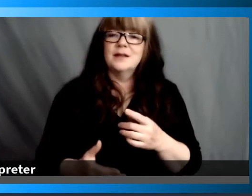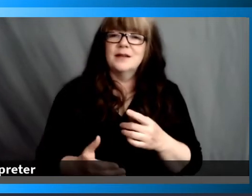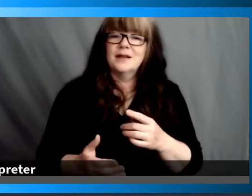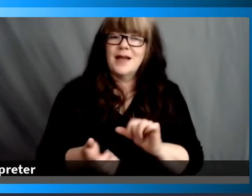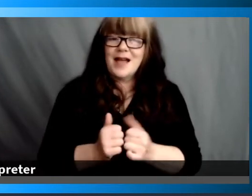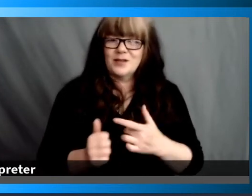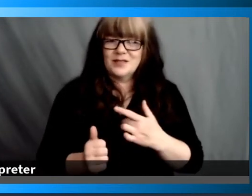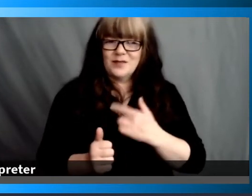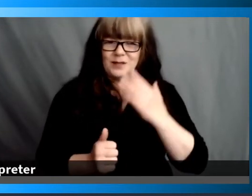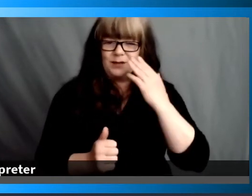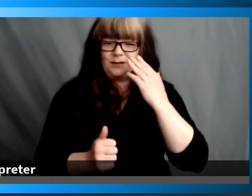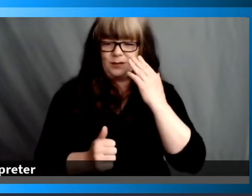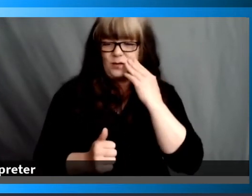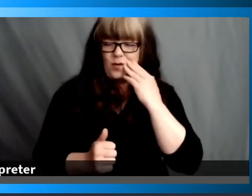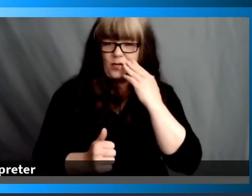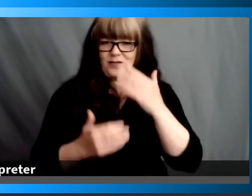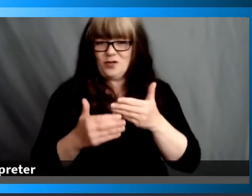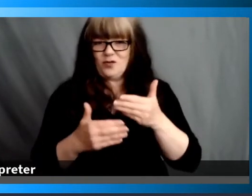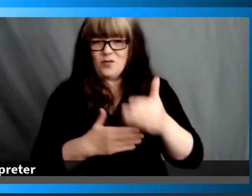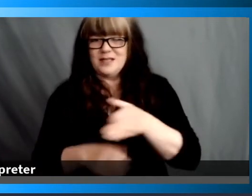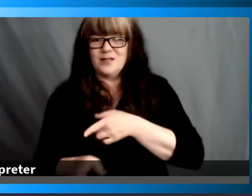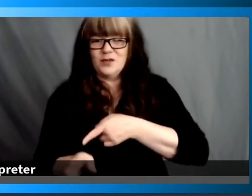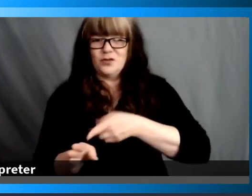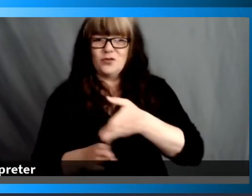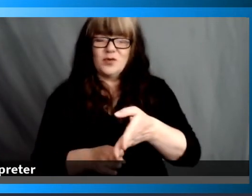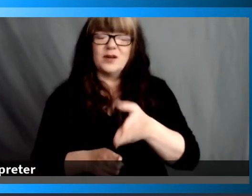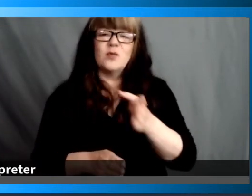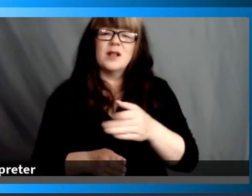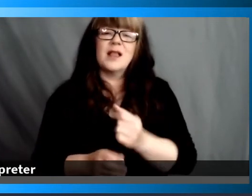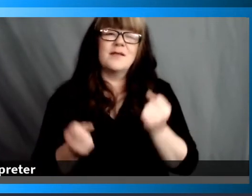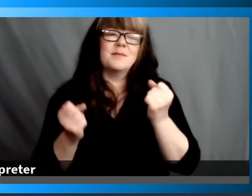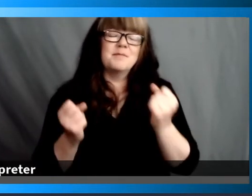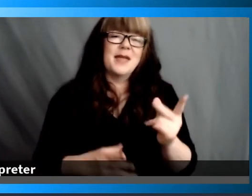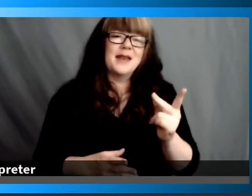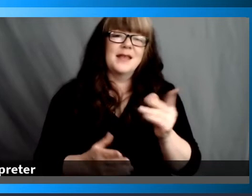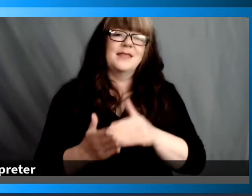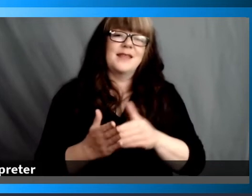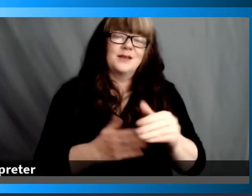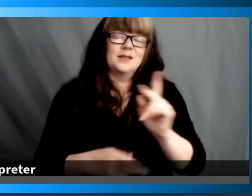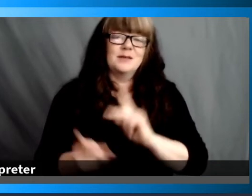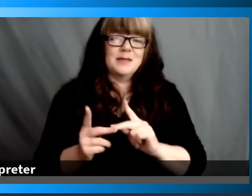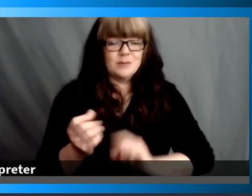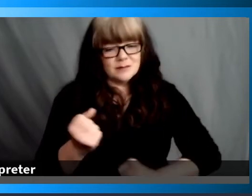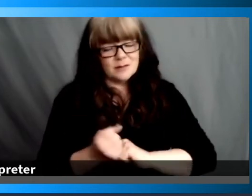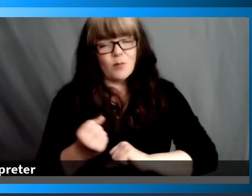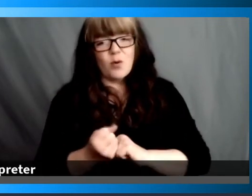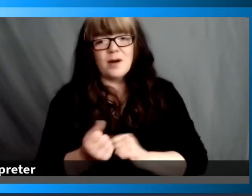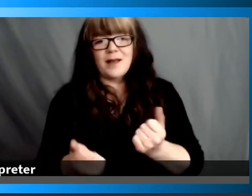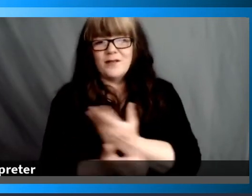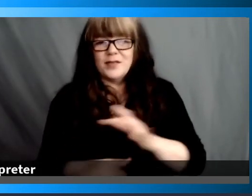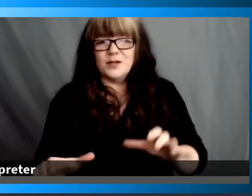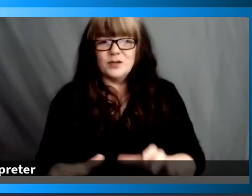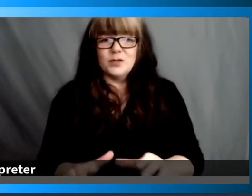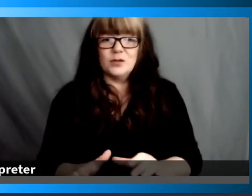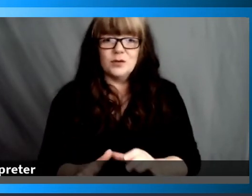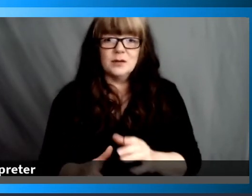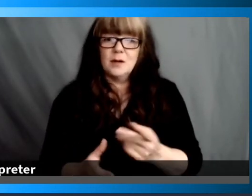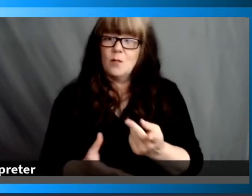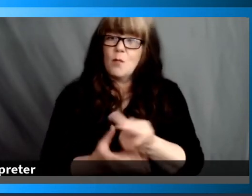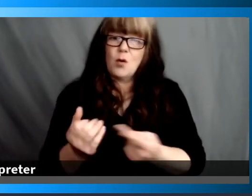of your careers, you will have thousands of people collectively supporting every single thing you do? You're both part of the Earp Profound family now